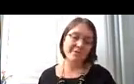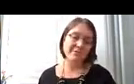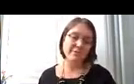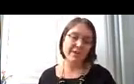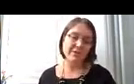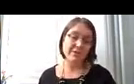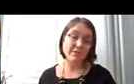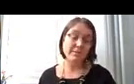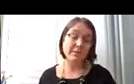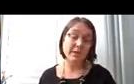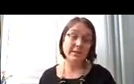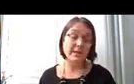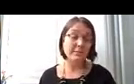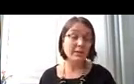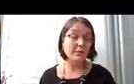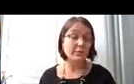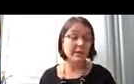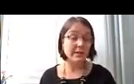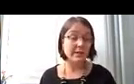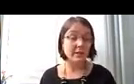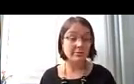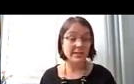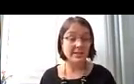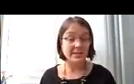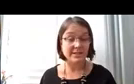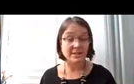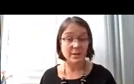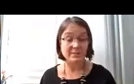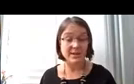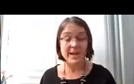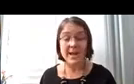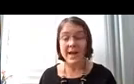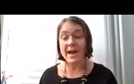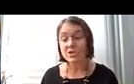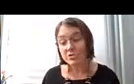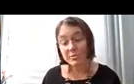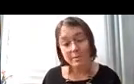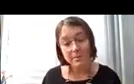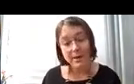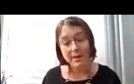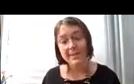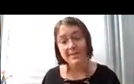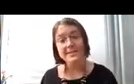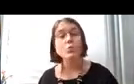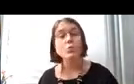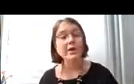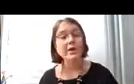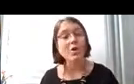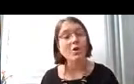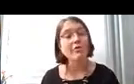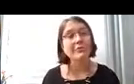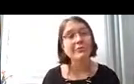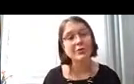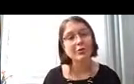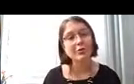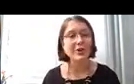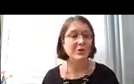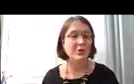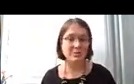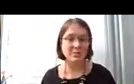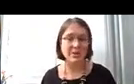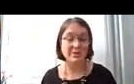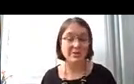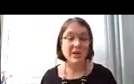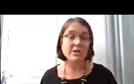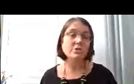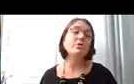want any further information, then please email us or visit the Careers East Sussex website. And do remember that this is one of a few